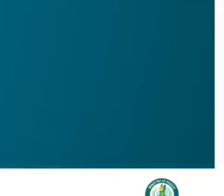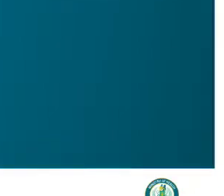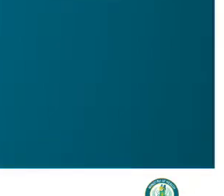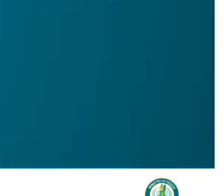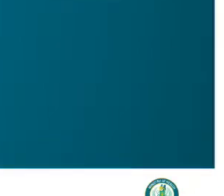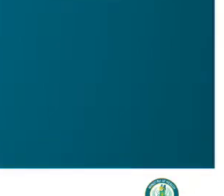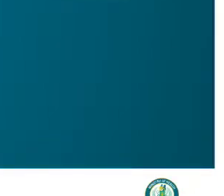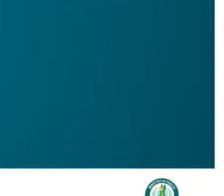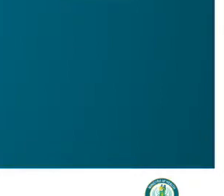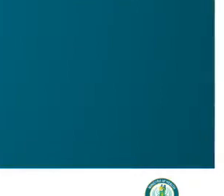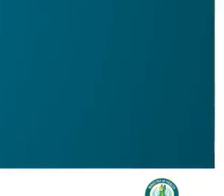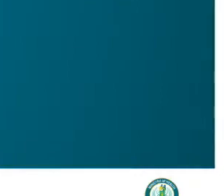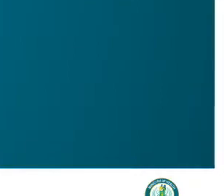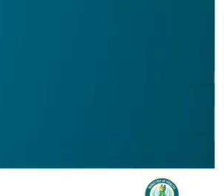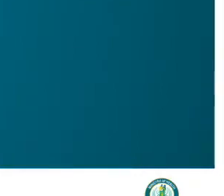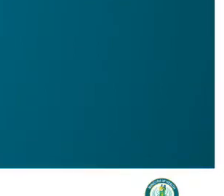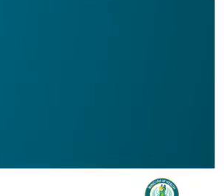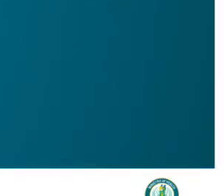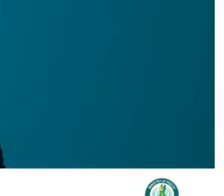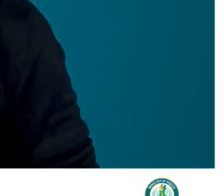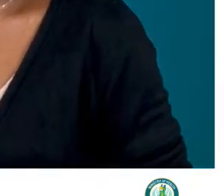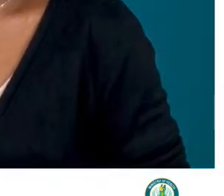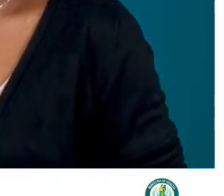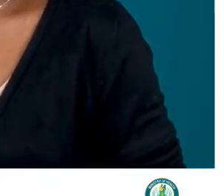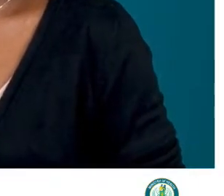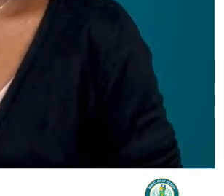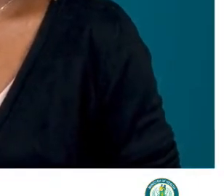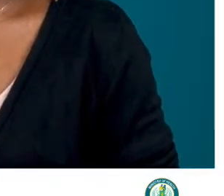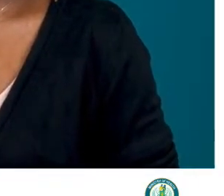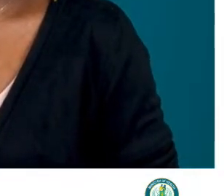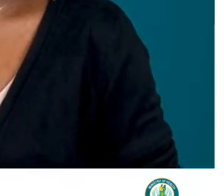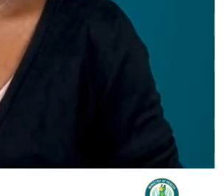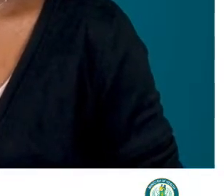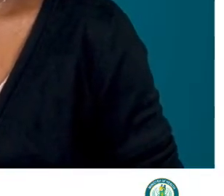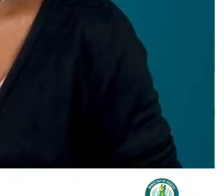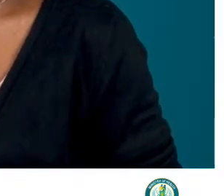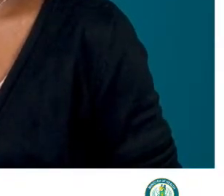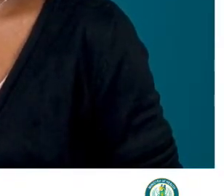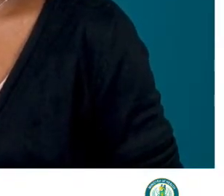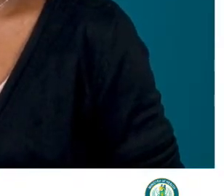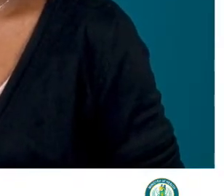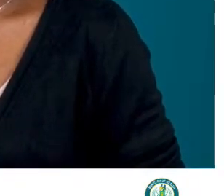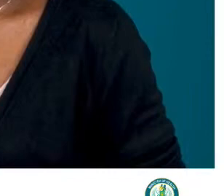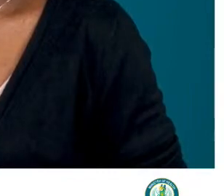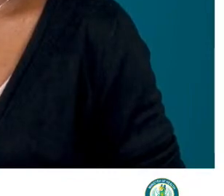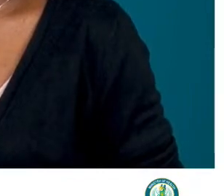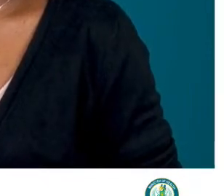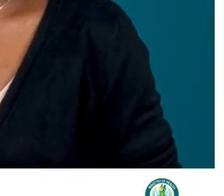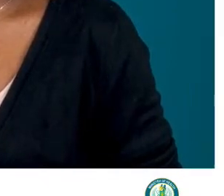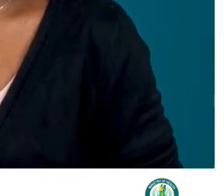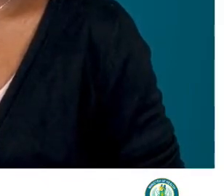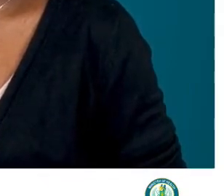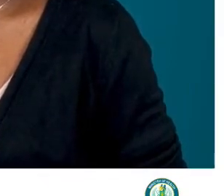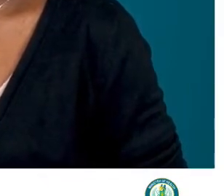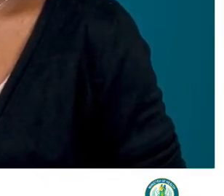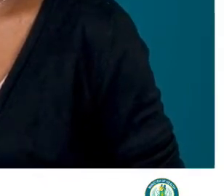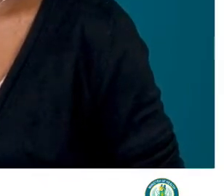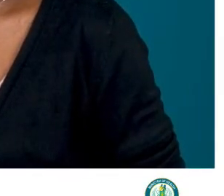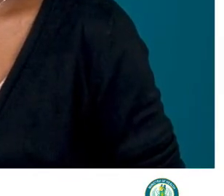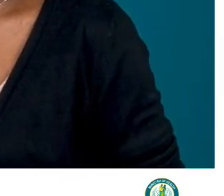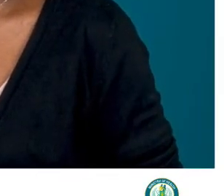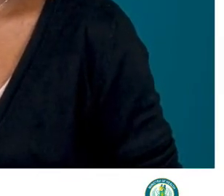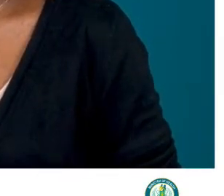or hand sanitizer. When dining, choose restaurants with staggered seating. This will lower the